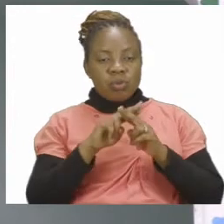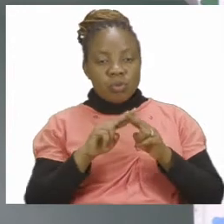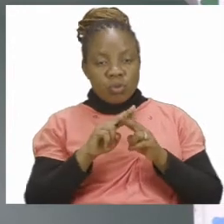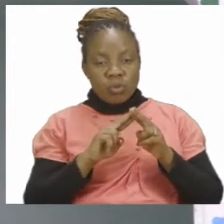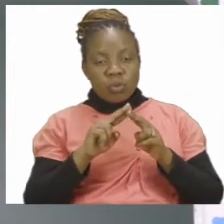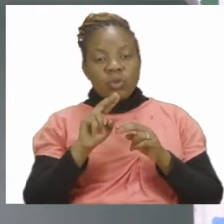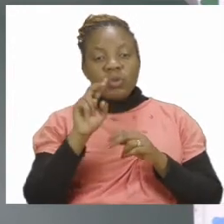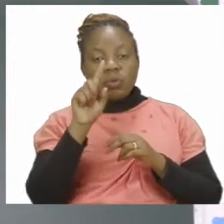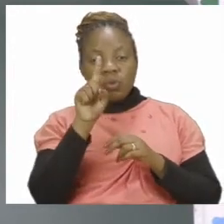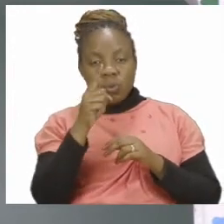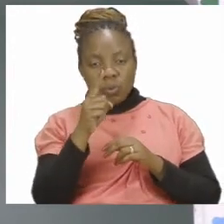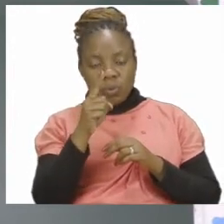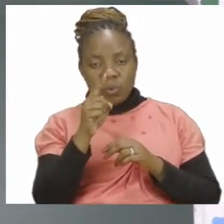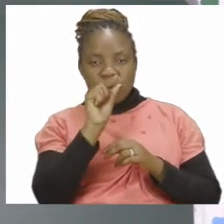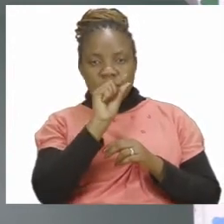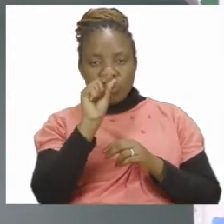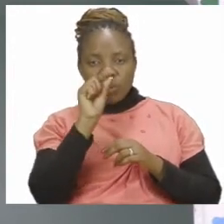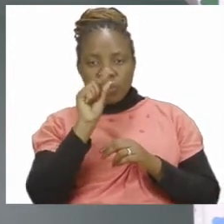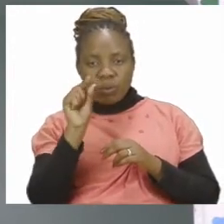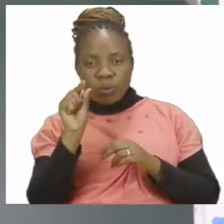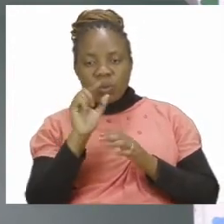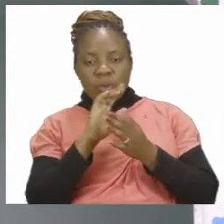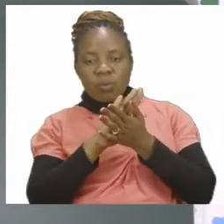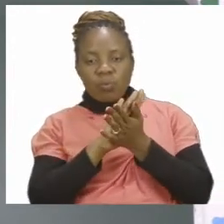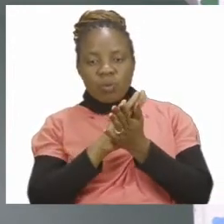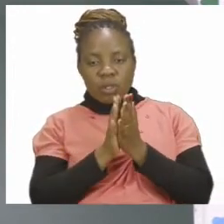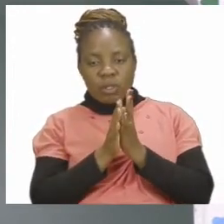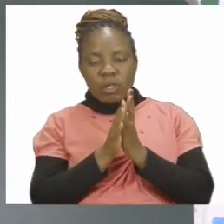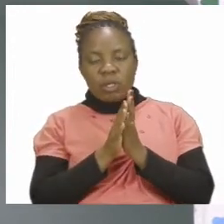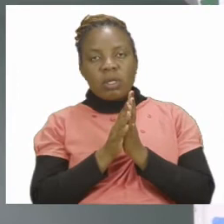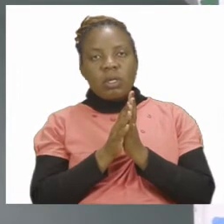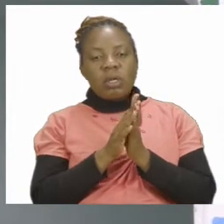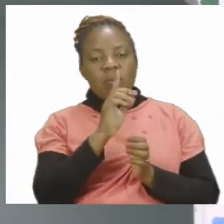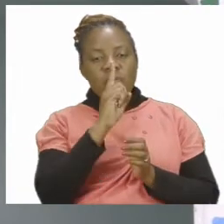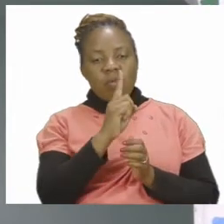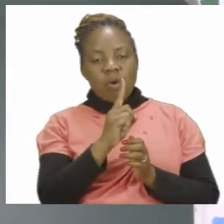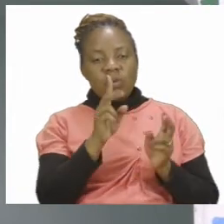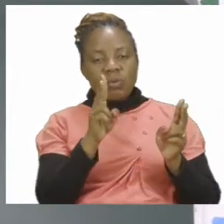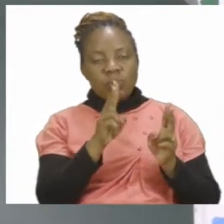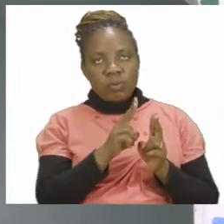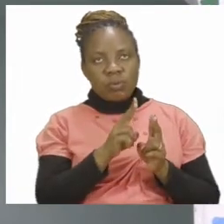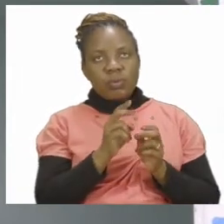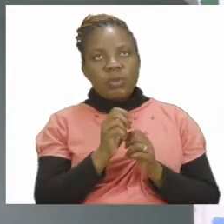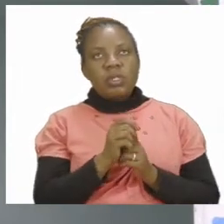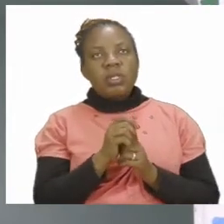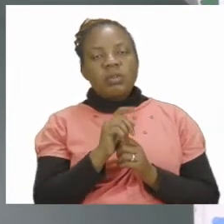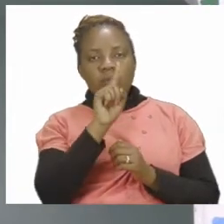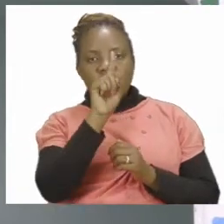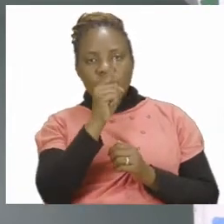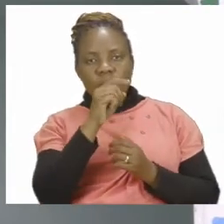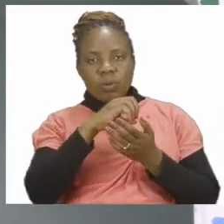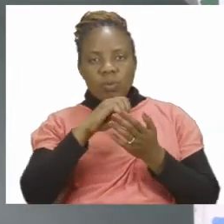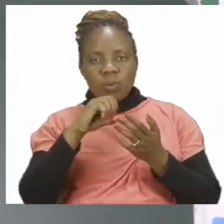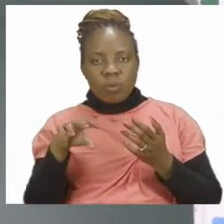word becomes aren't, which means are not. Right. Now let's